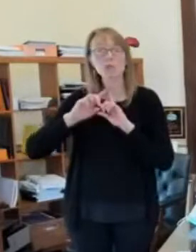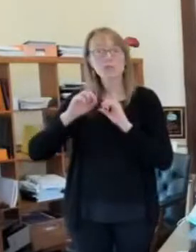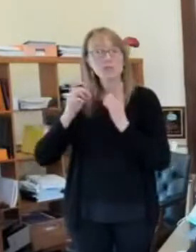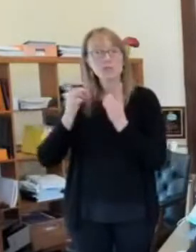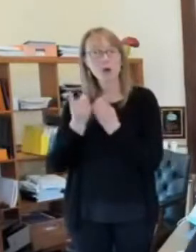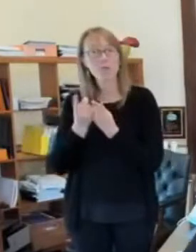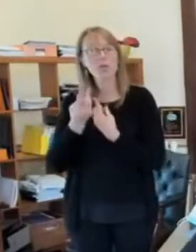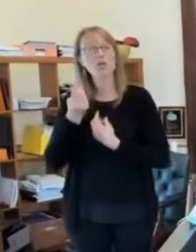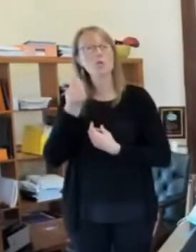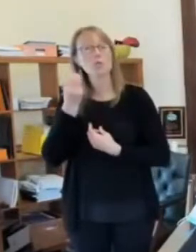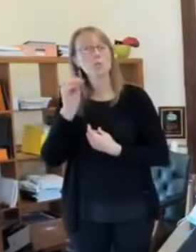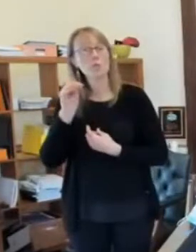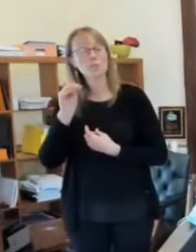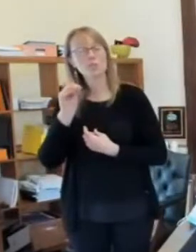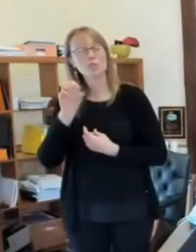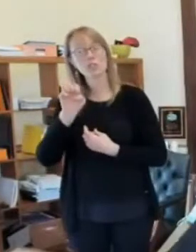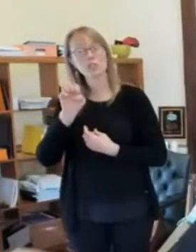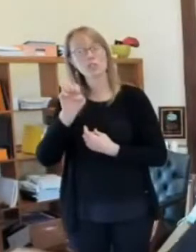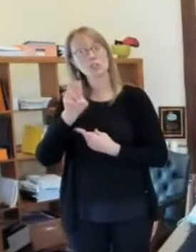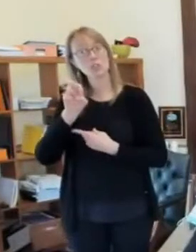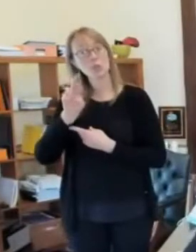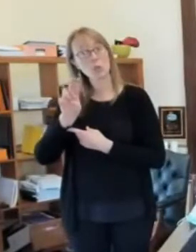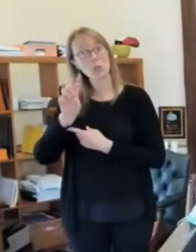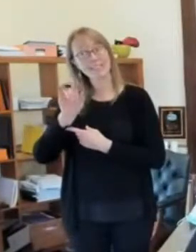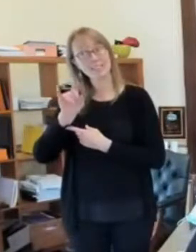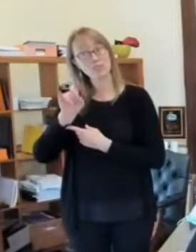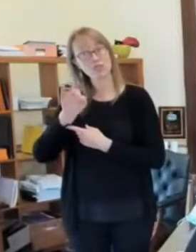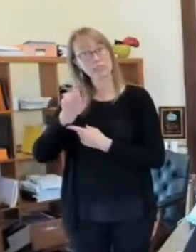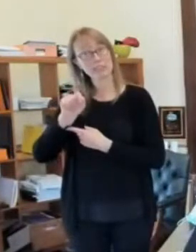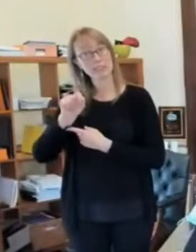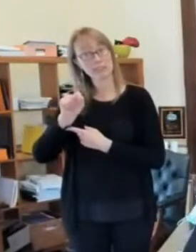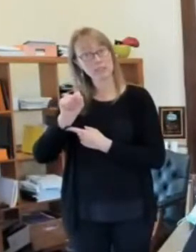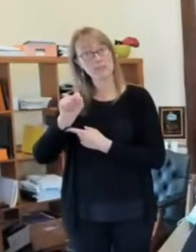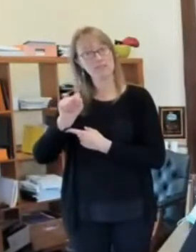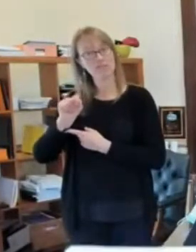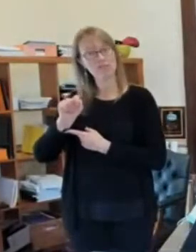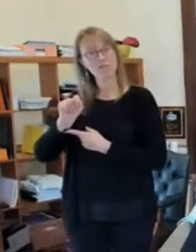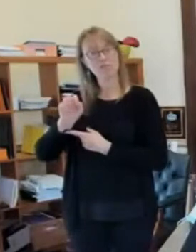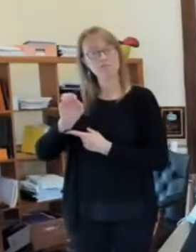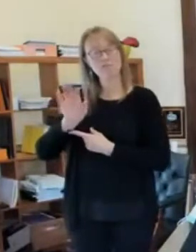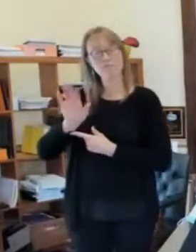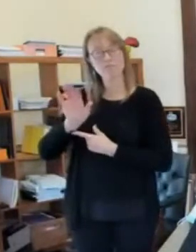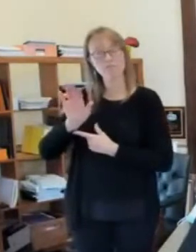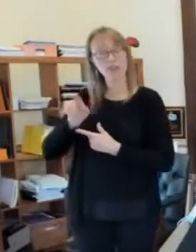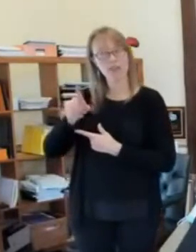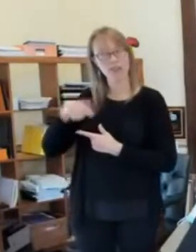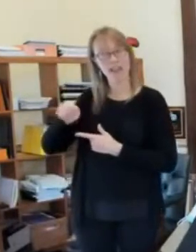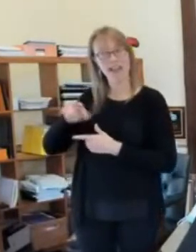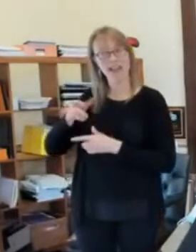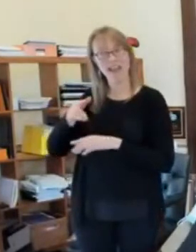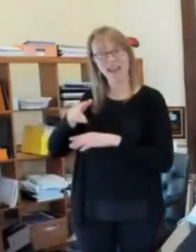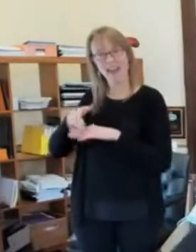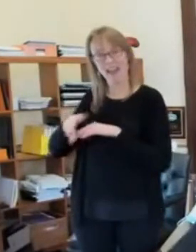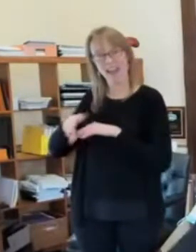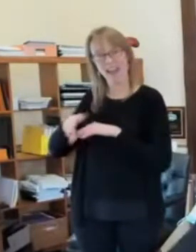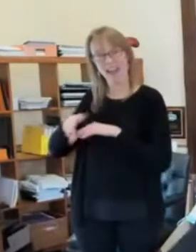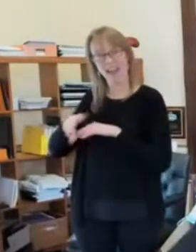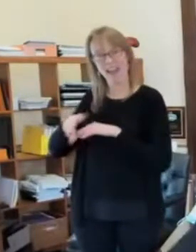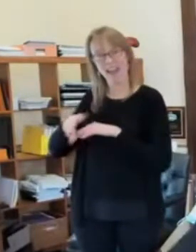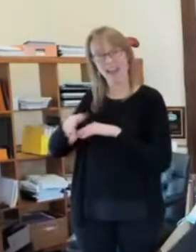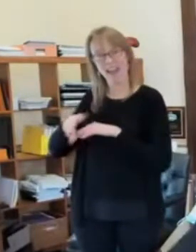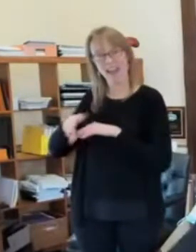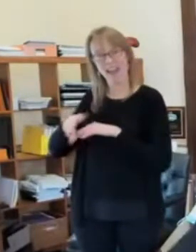those folks will be after the high-risk individuals. And then